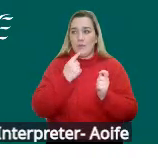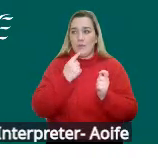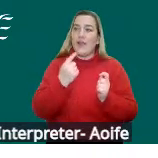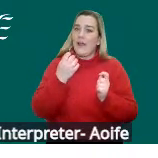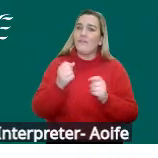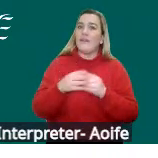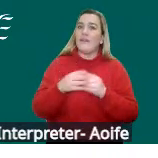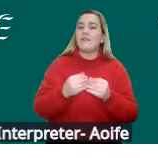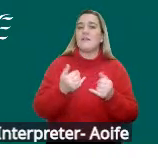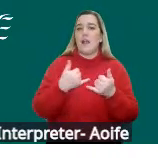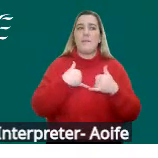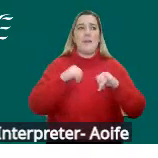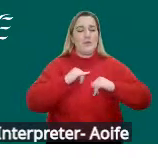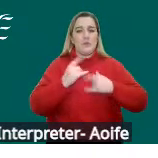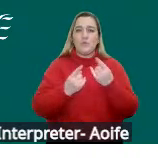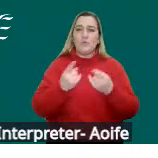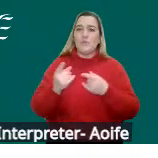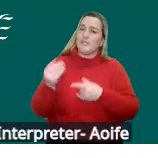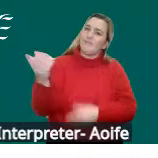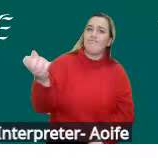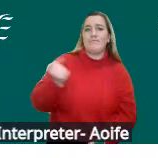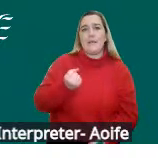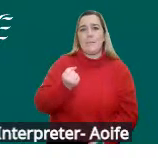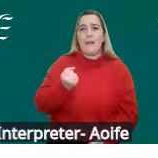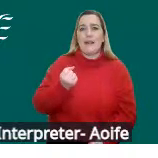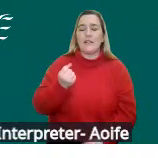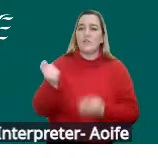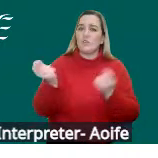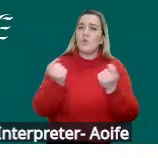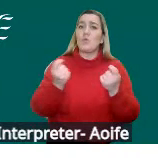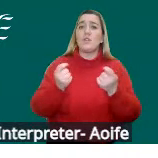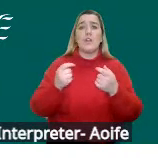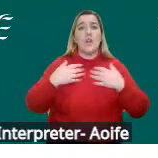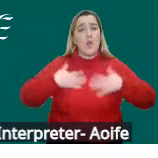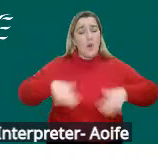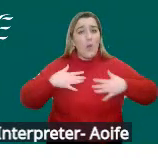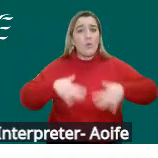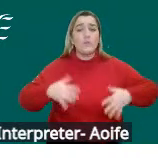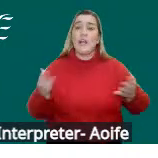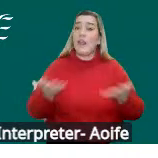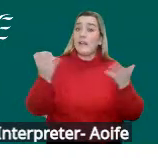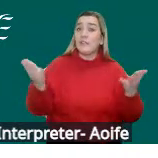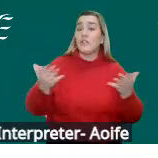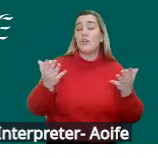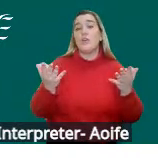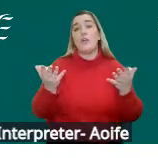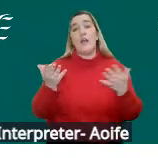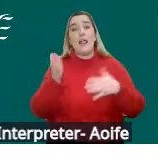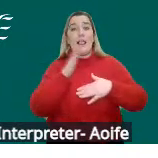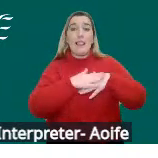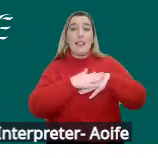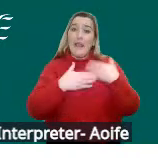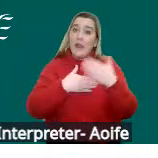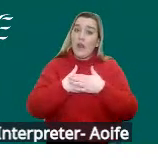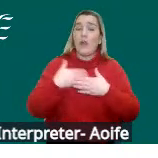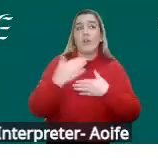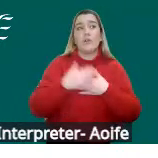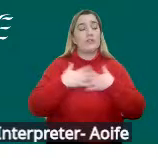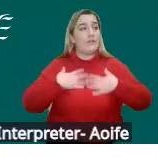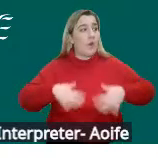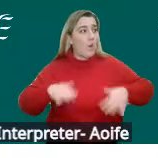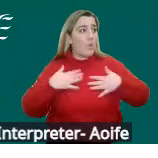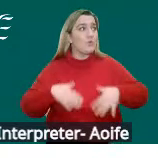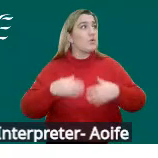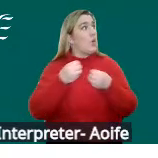some control, like the clothes that we wear, wearing lighter clothes, wearing layers, opening the